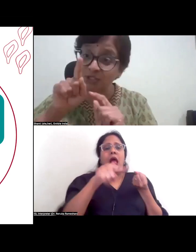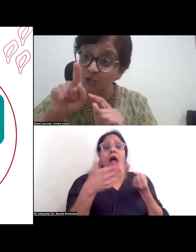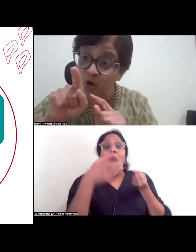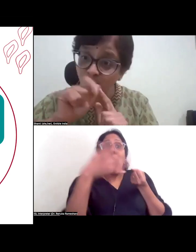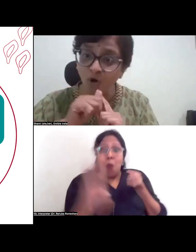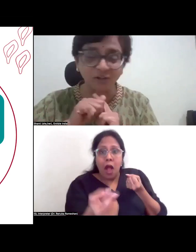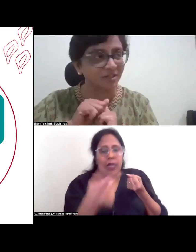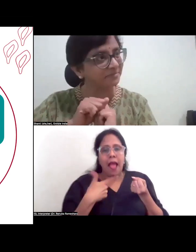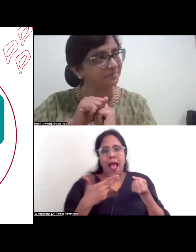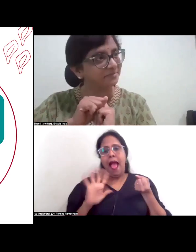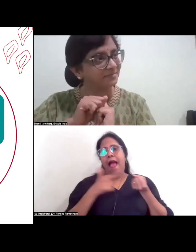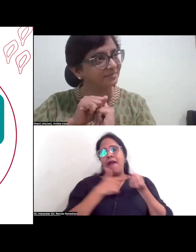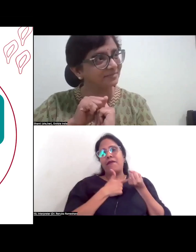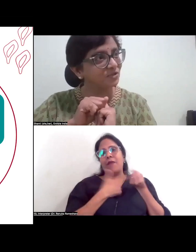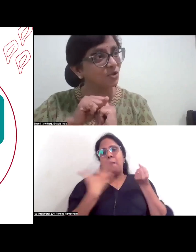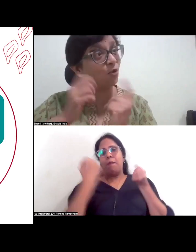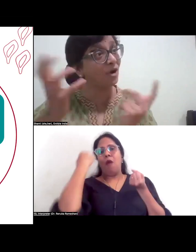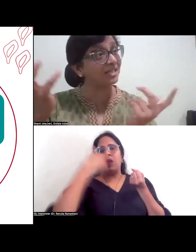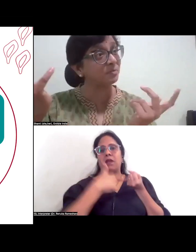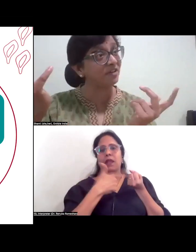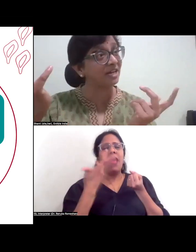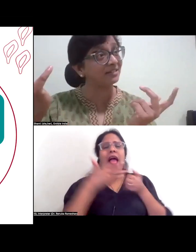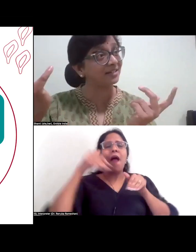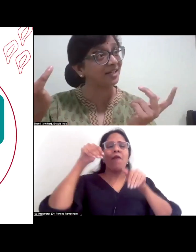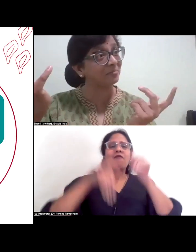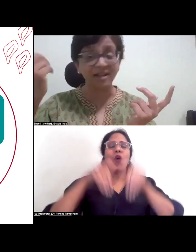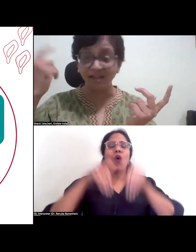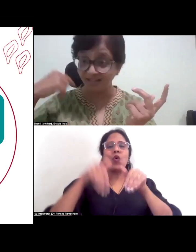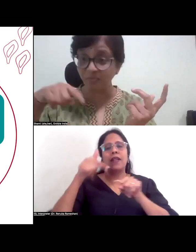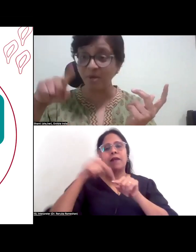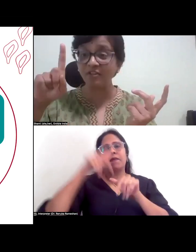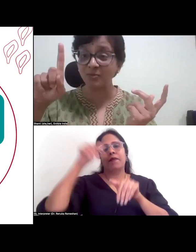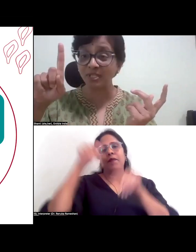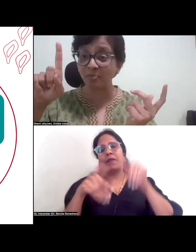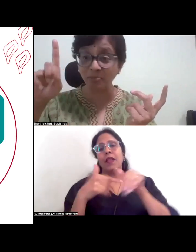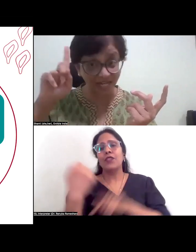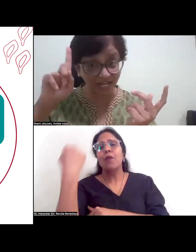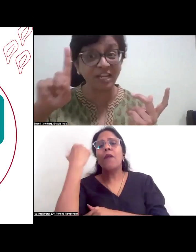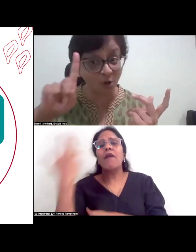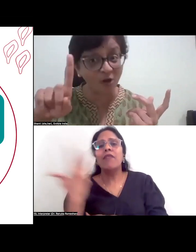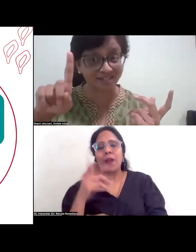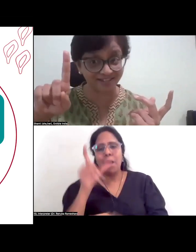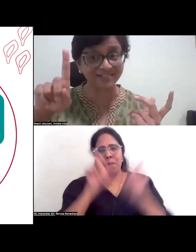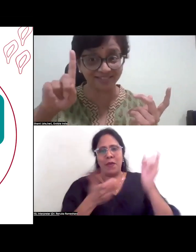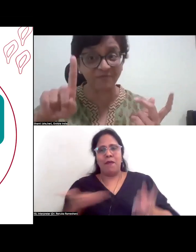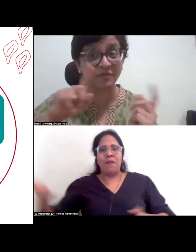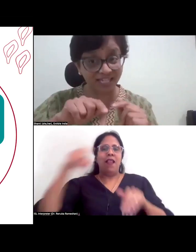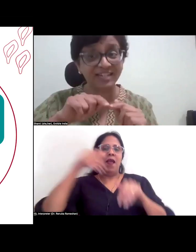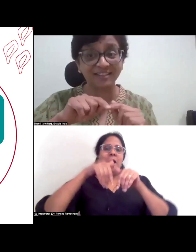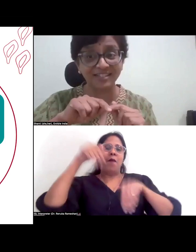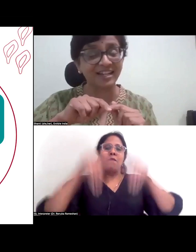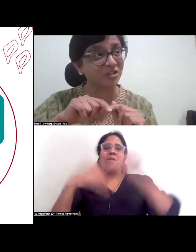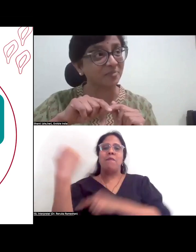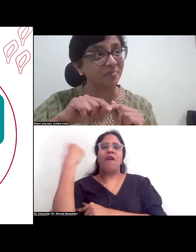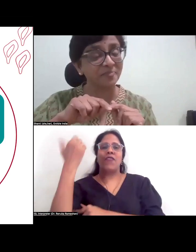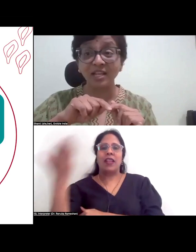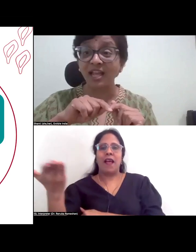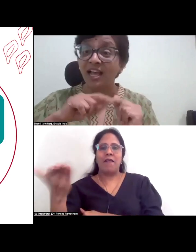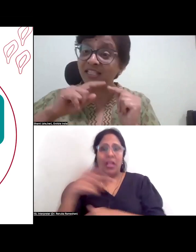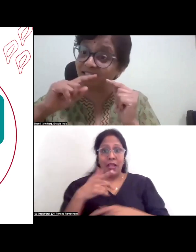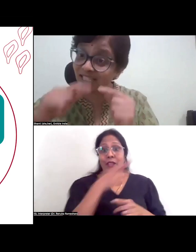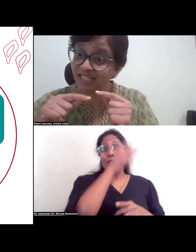wants, which is your vote. So who has power at that time? The power is with the people, and we know it, and we've seen it in this